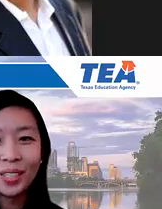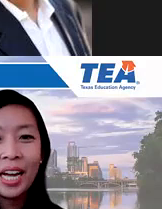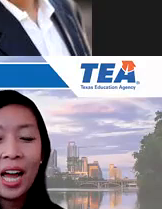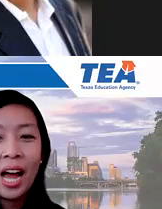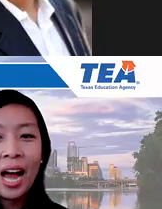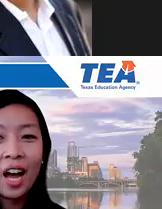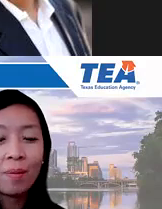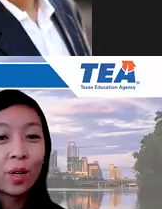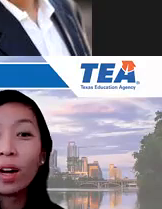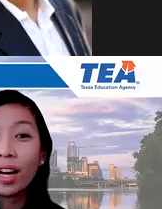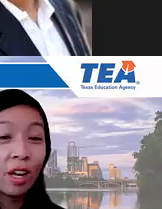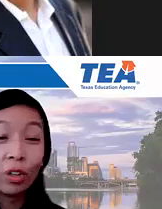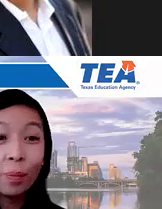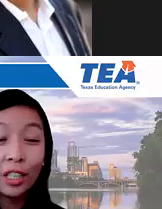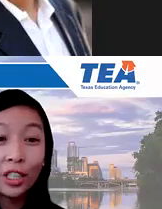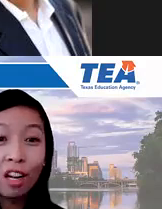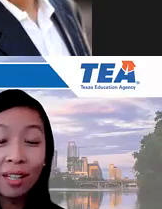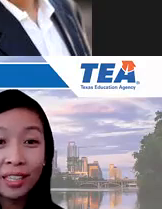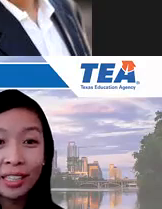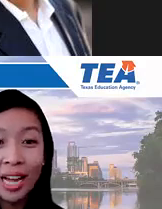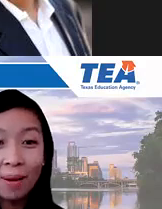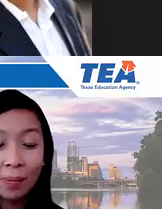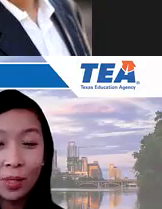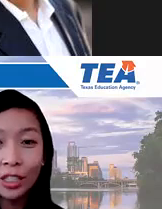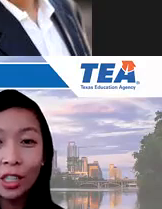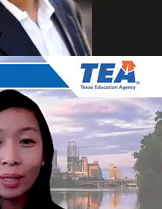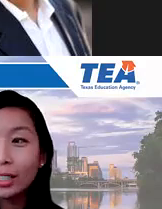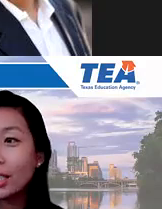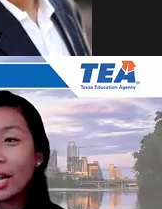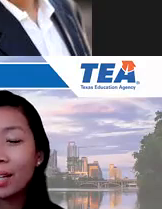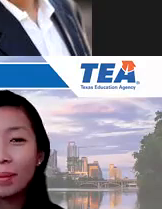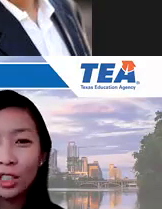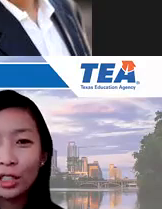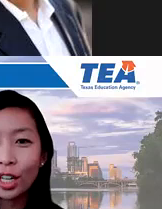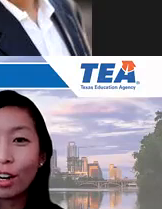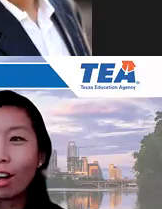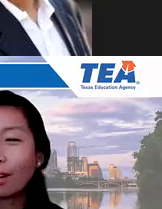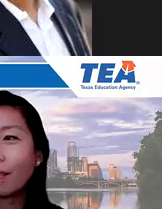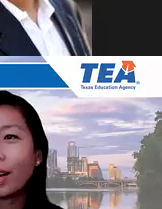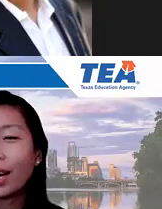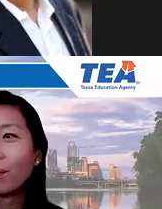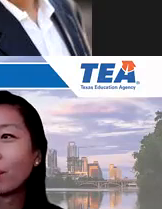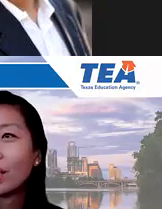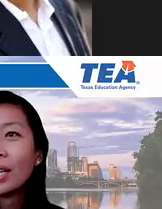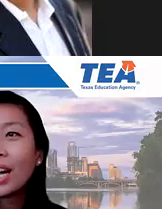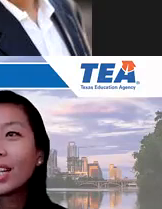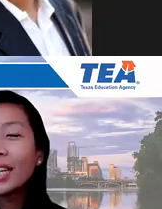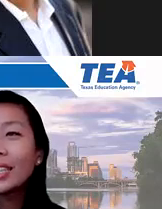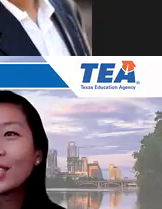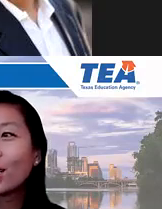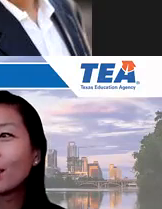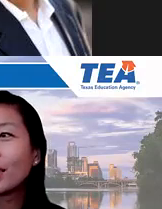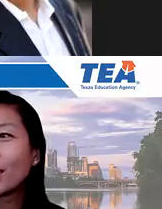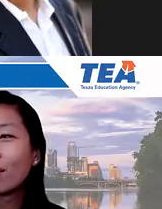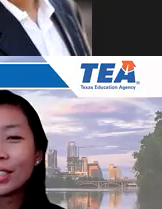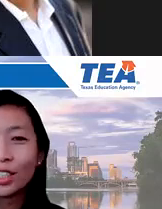Thanks, Jose. So again, really appreciate y'all giving us the time to come talk to y'all about this today. Let me actually start off. I like